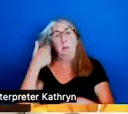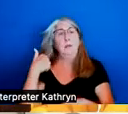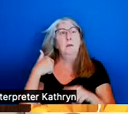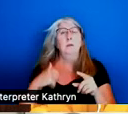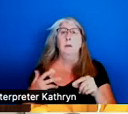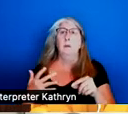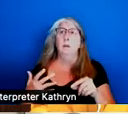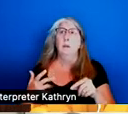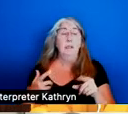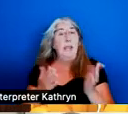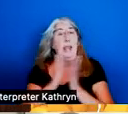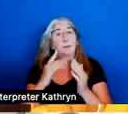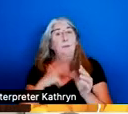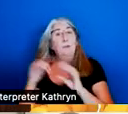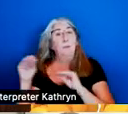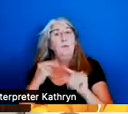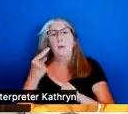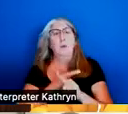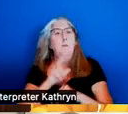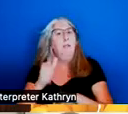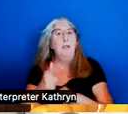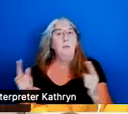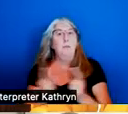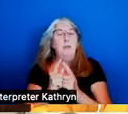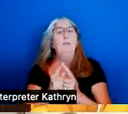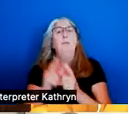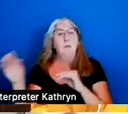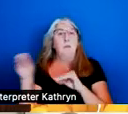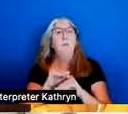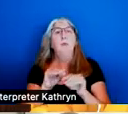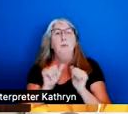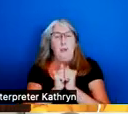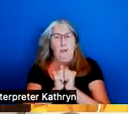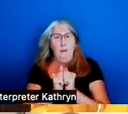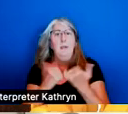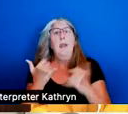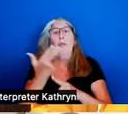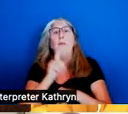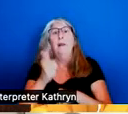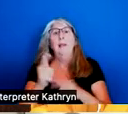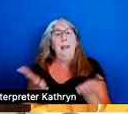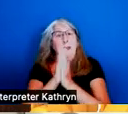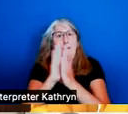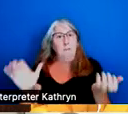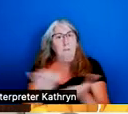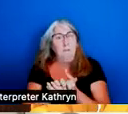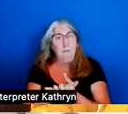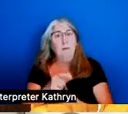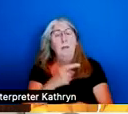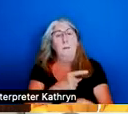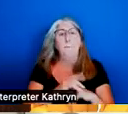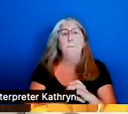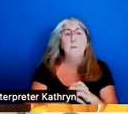He asked me to move like a month later after we met. So I am not going to say no to this man in front of all these people